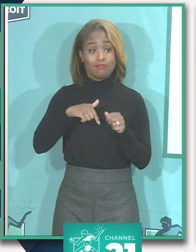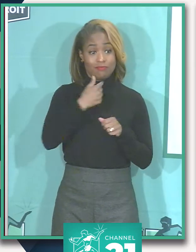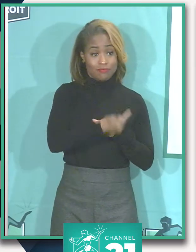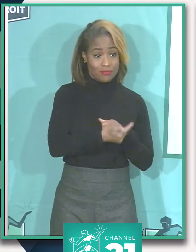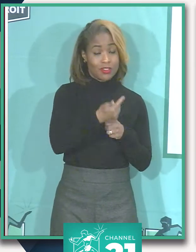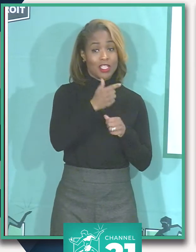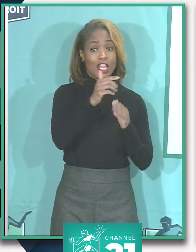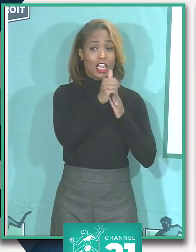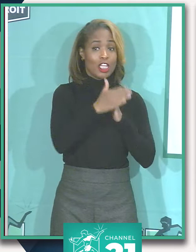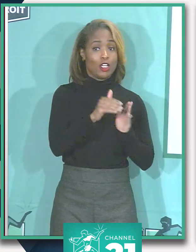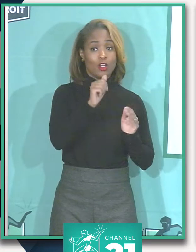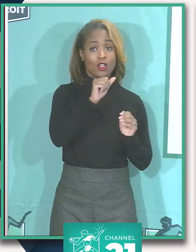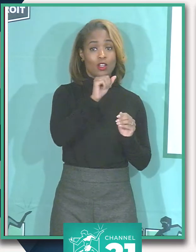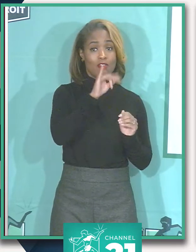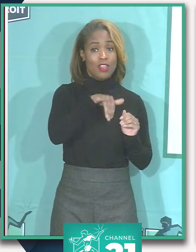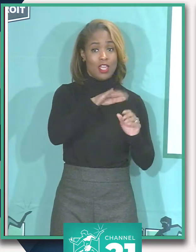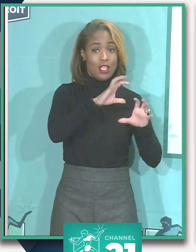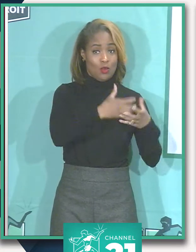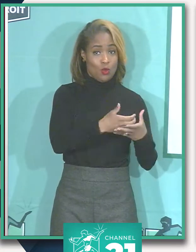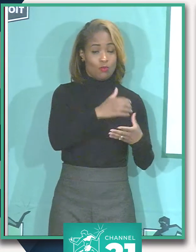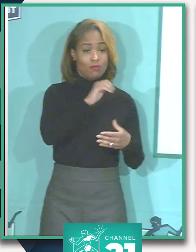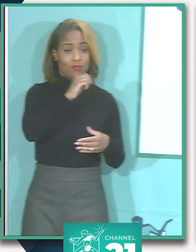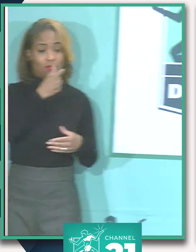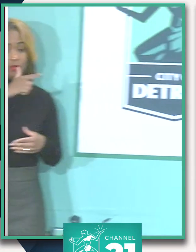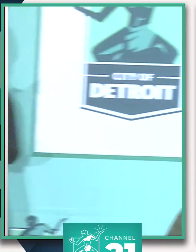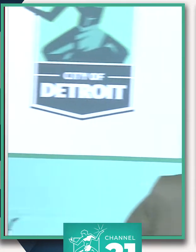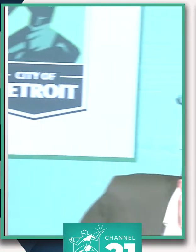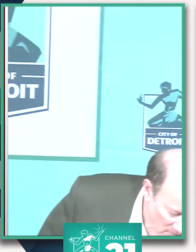Tolbert. Thank you, Mr. Mayor.